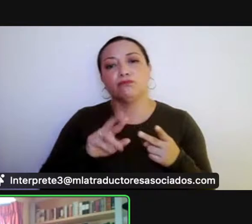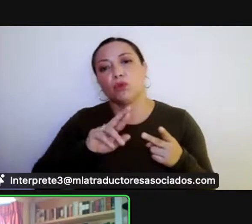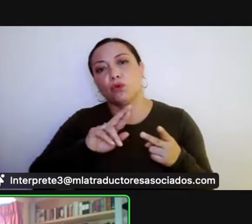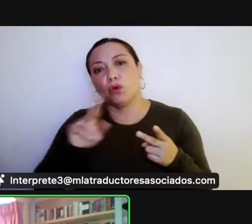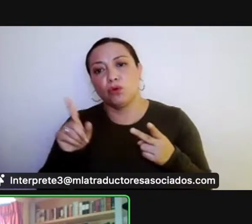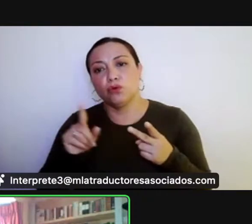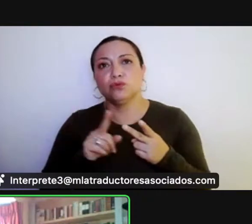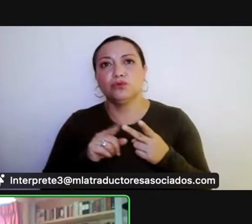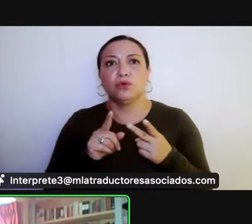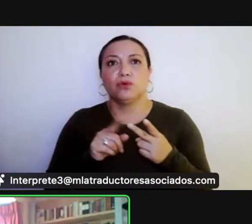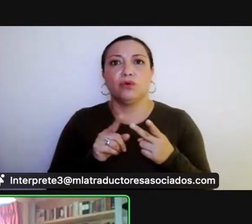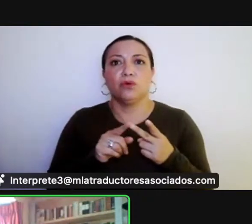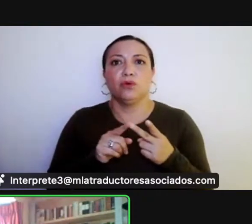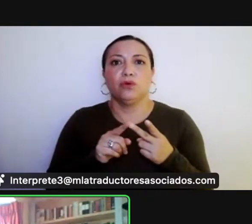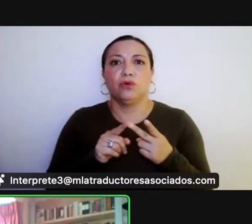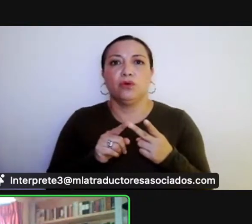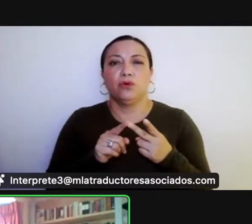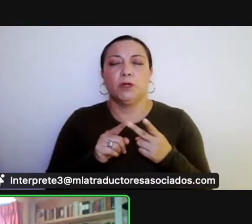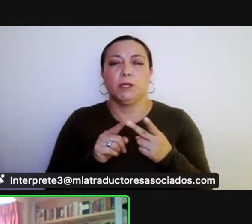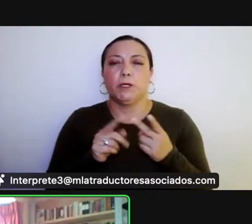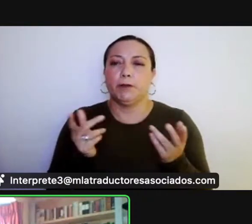on